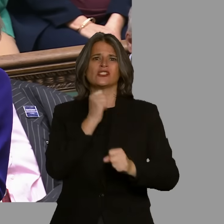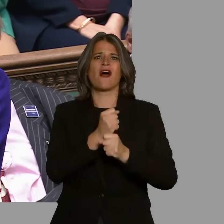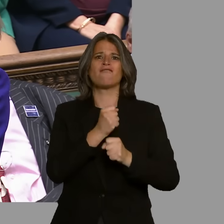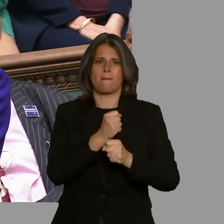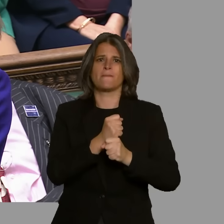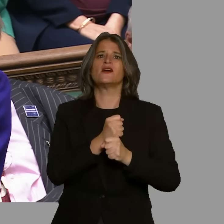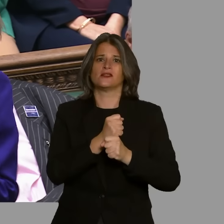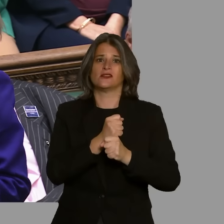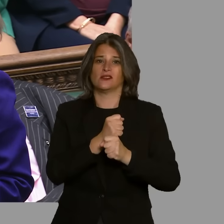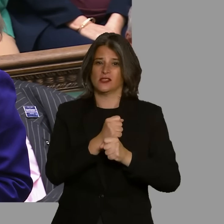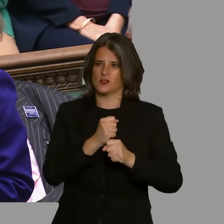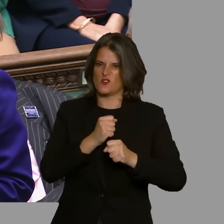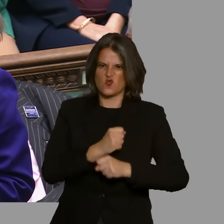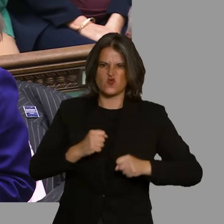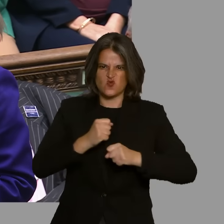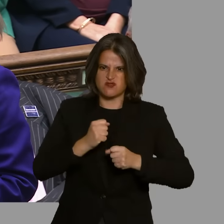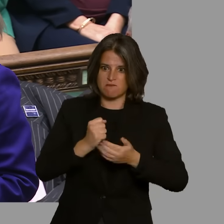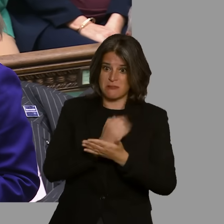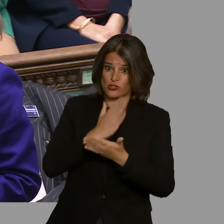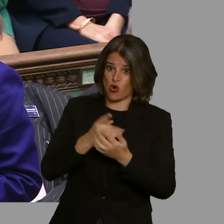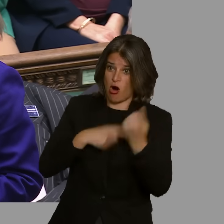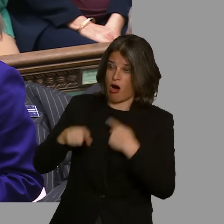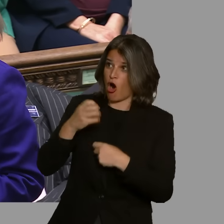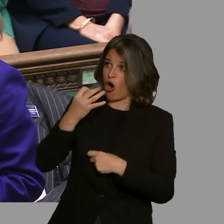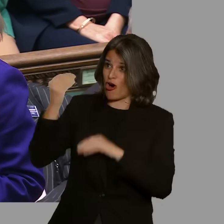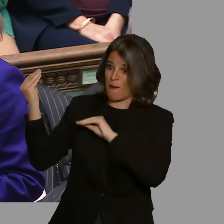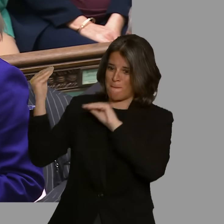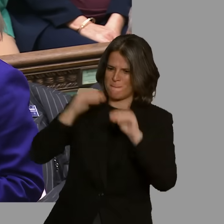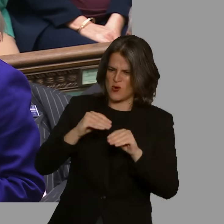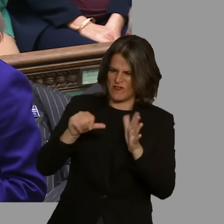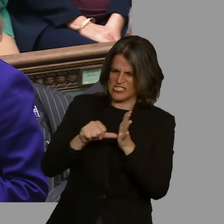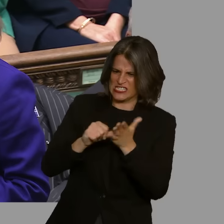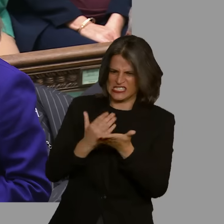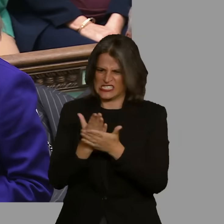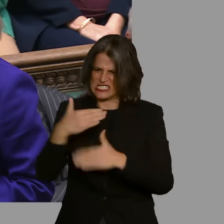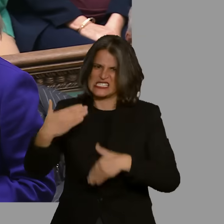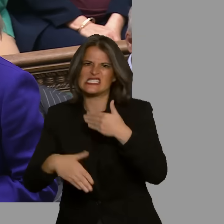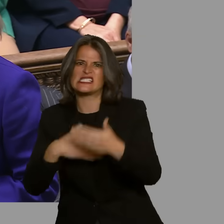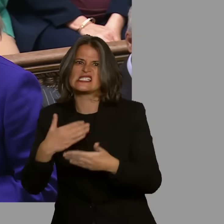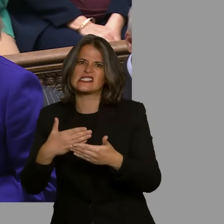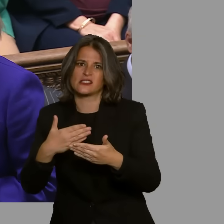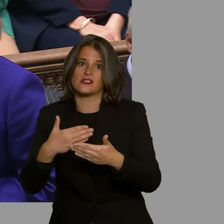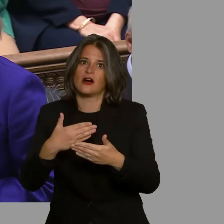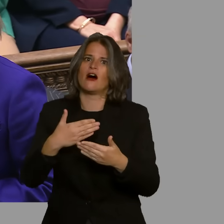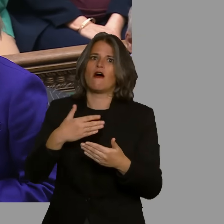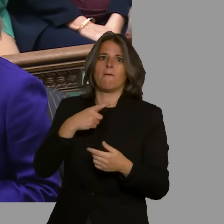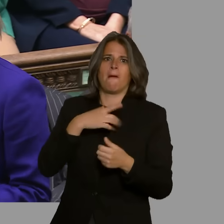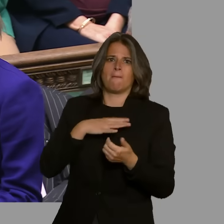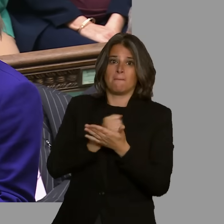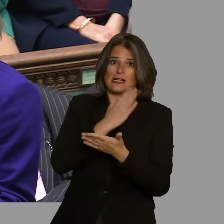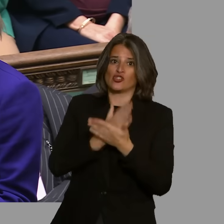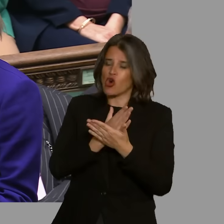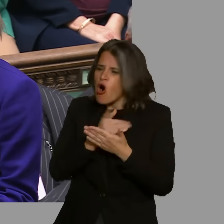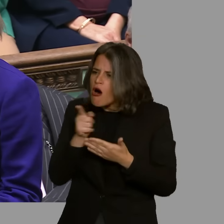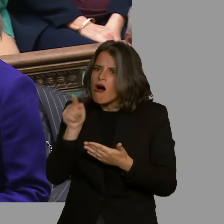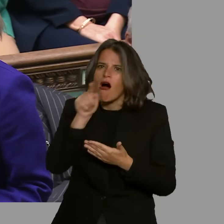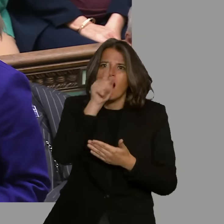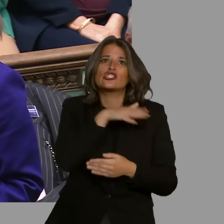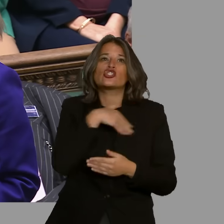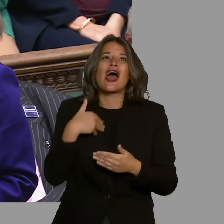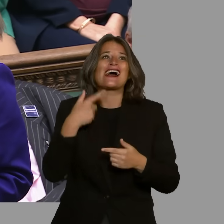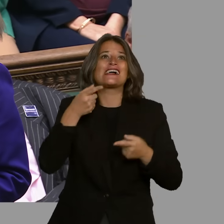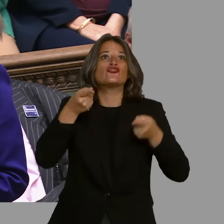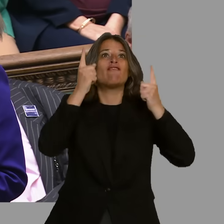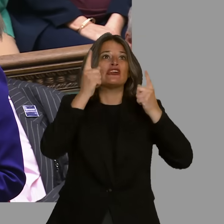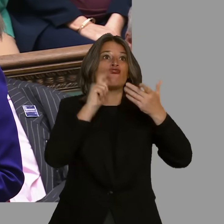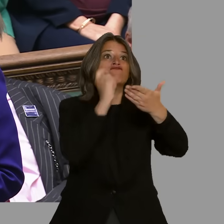heads, that is refusing to rule out a Chinese super embassy and is failing to tackle Chinese espionage. Mr. Speaker, Hong